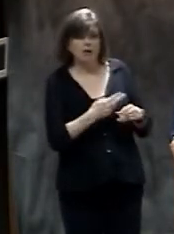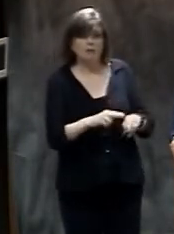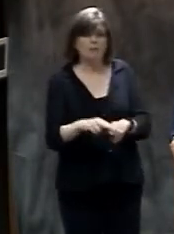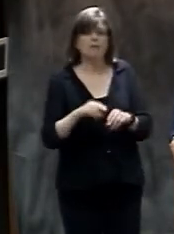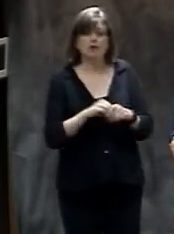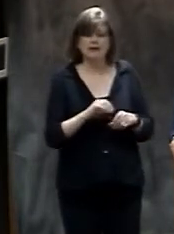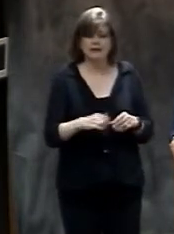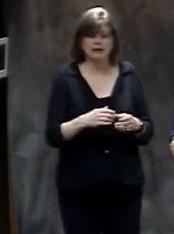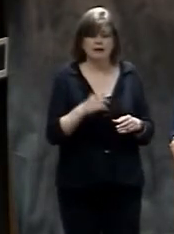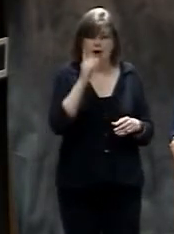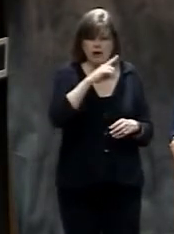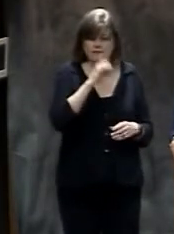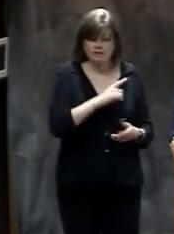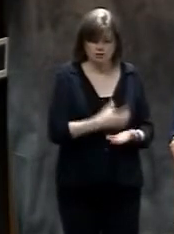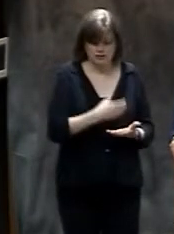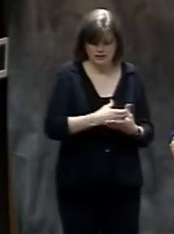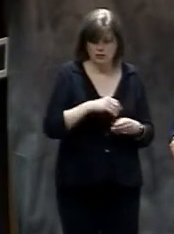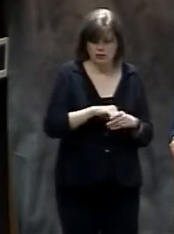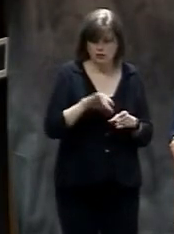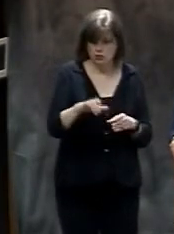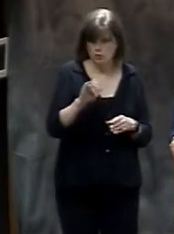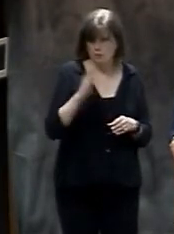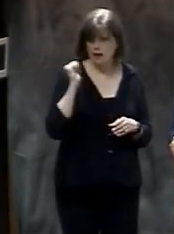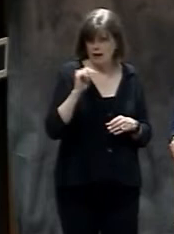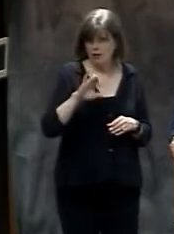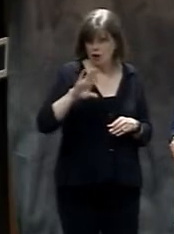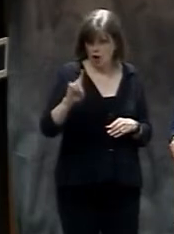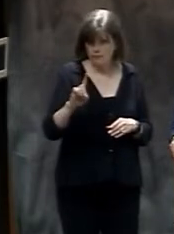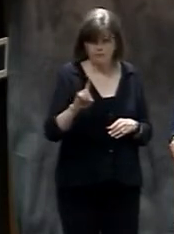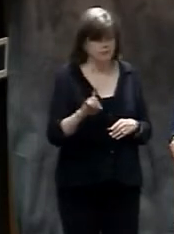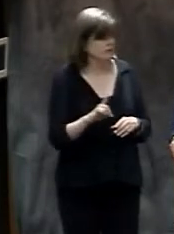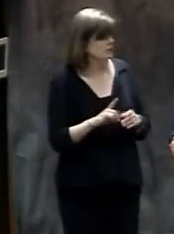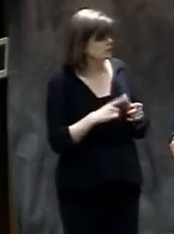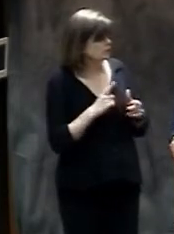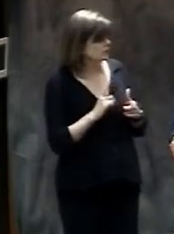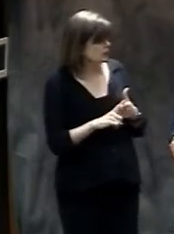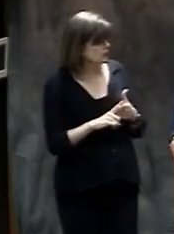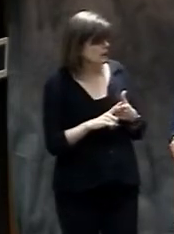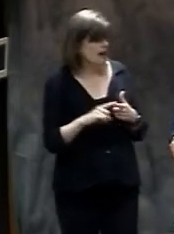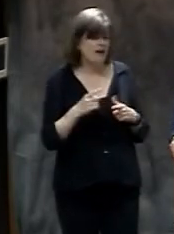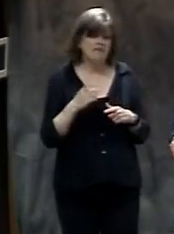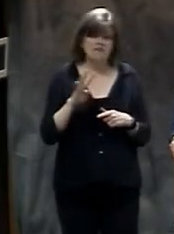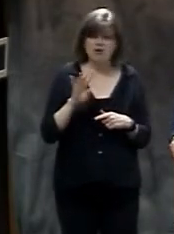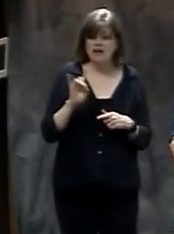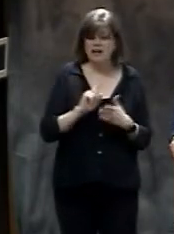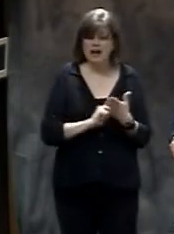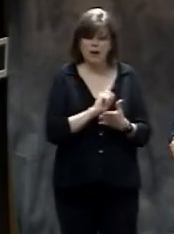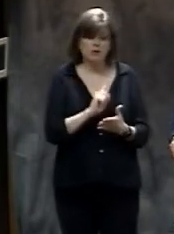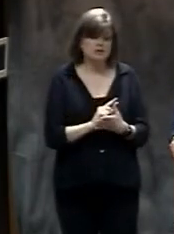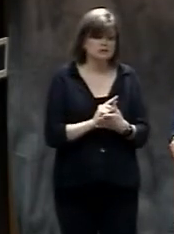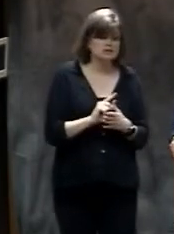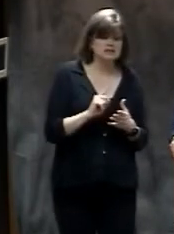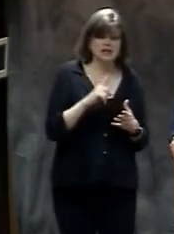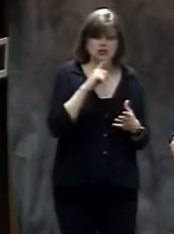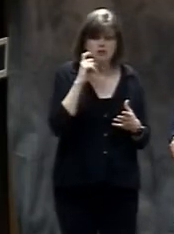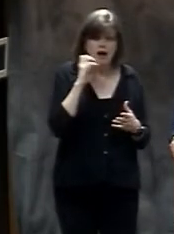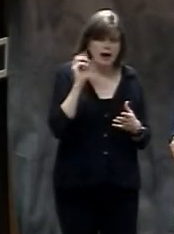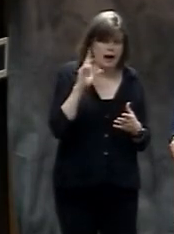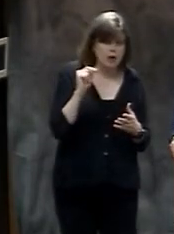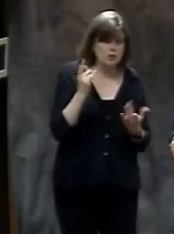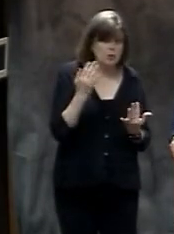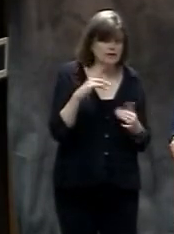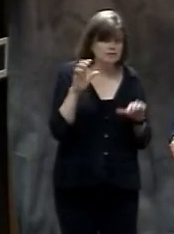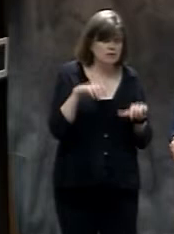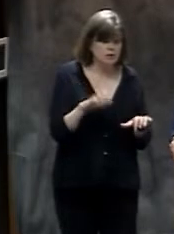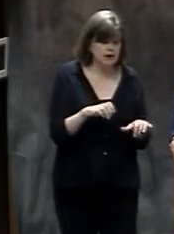The eggs develop over the next 48 hours, after which they dry out and wait for the upcoming rains. Once wet, the larvae emerge within